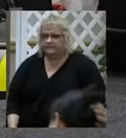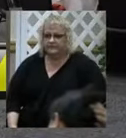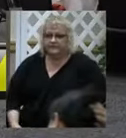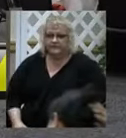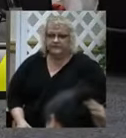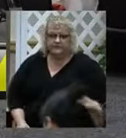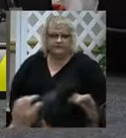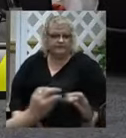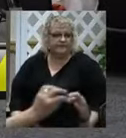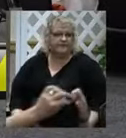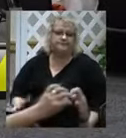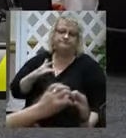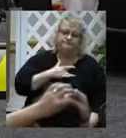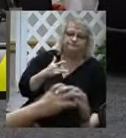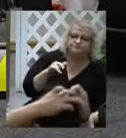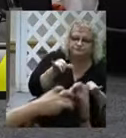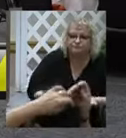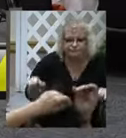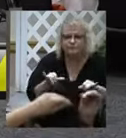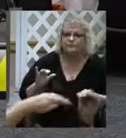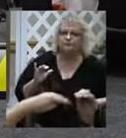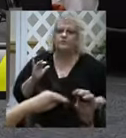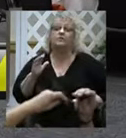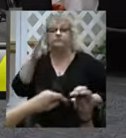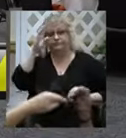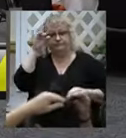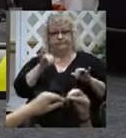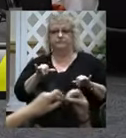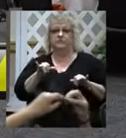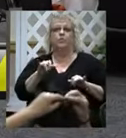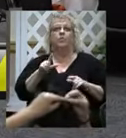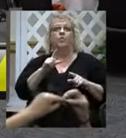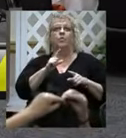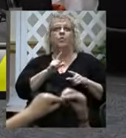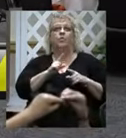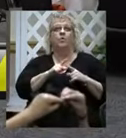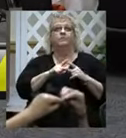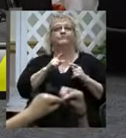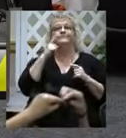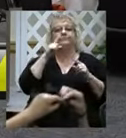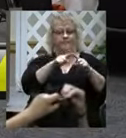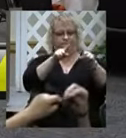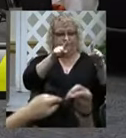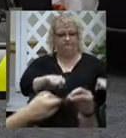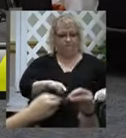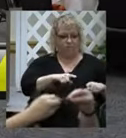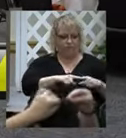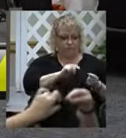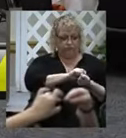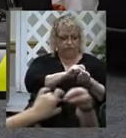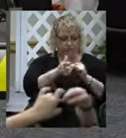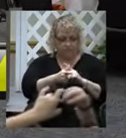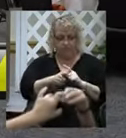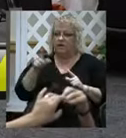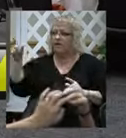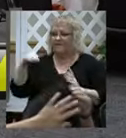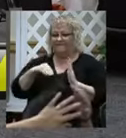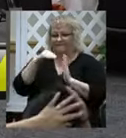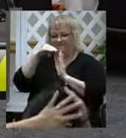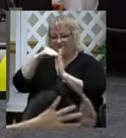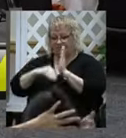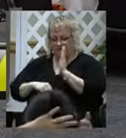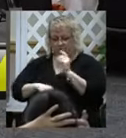Yes, it's a very typical situation in our world because we pre-translate the form, for example, but that form needs to be filled in. So